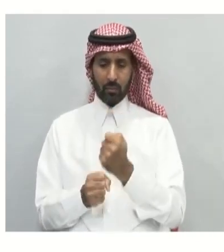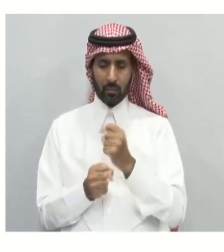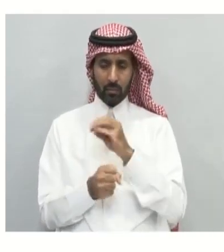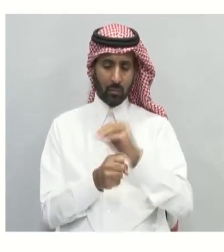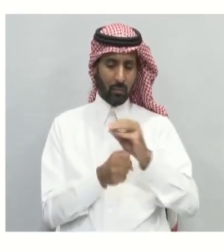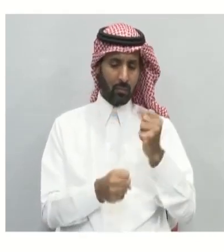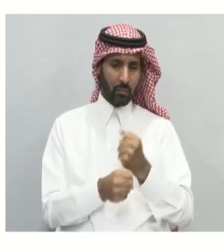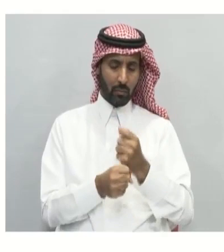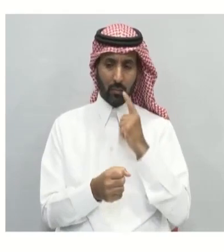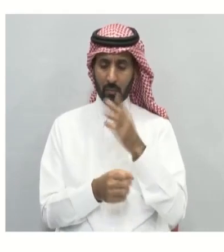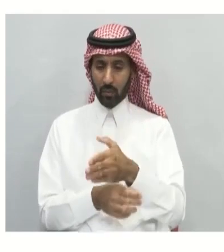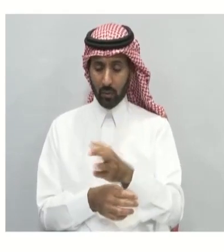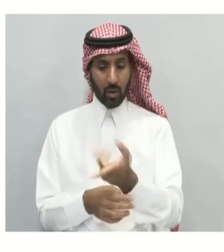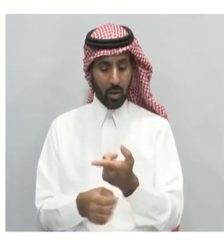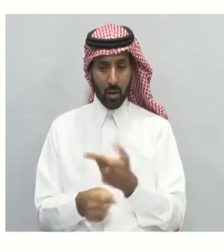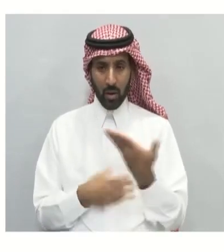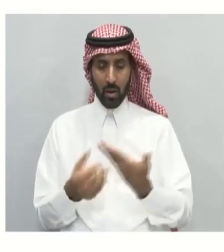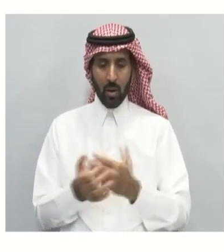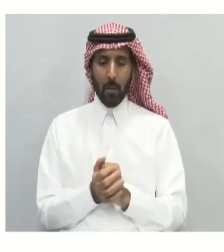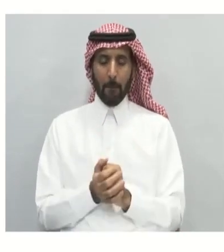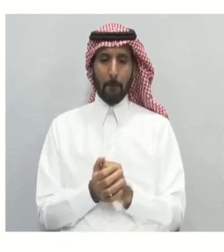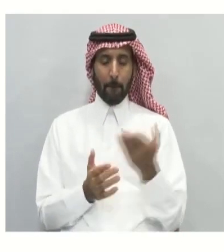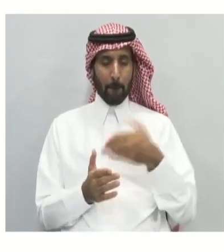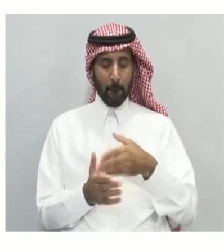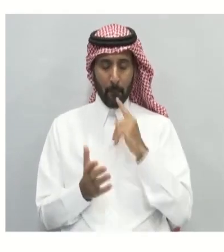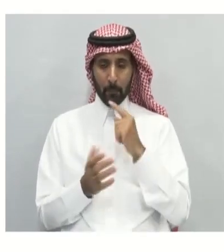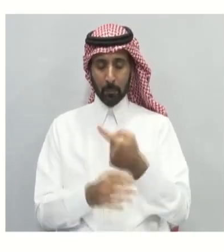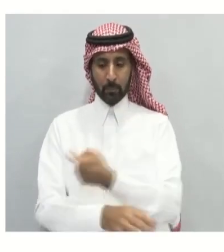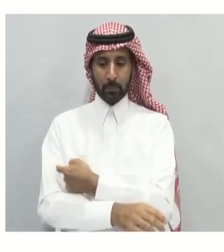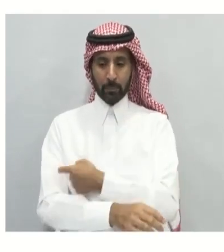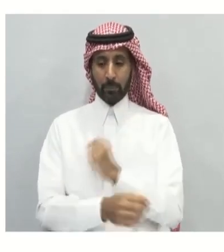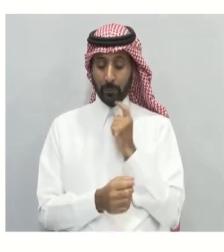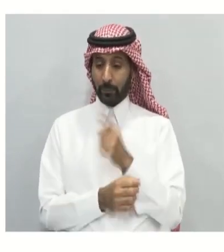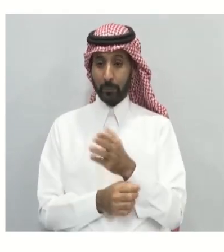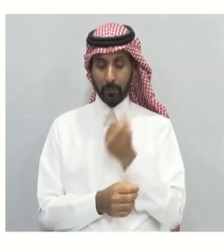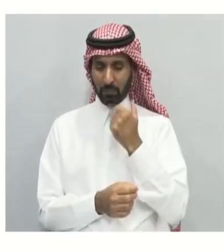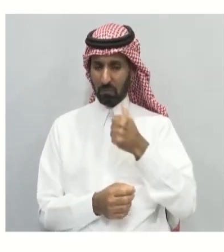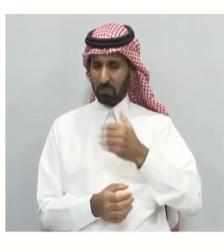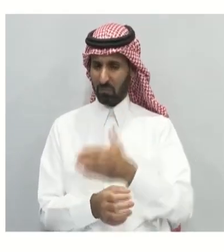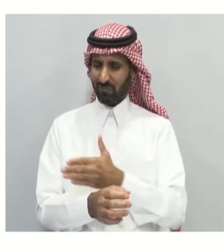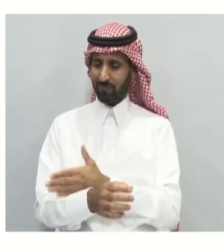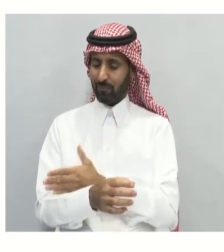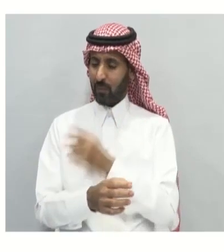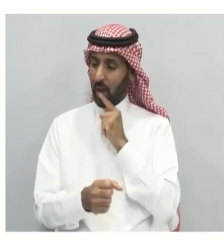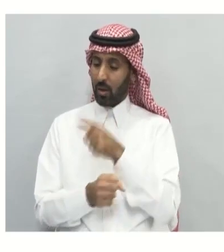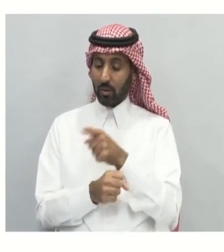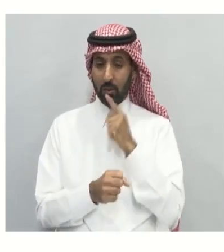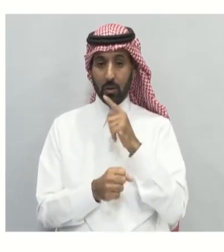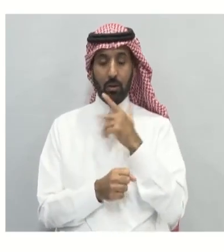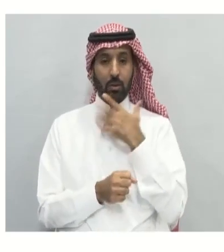and give them directions on how to reach the hospital. So someone is not feeling very well and I want my uncle